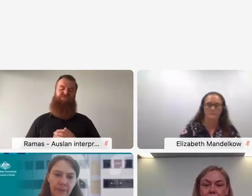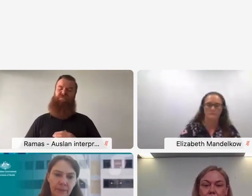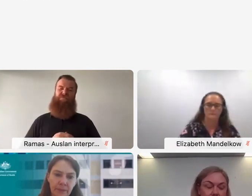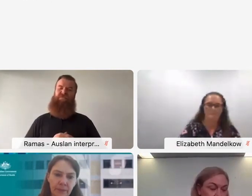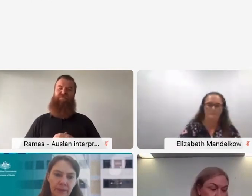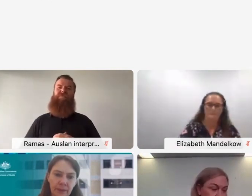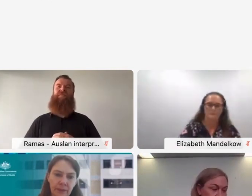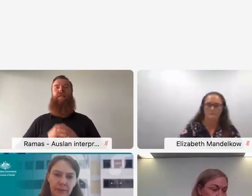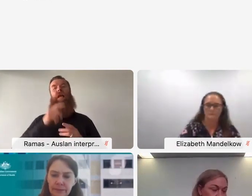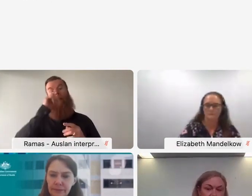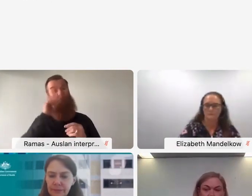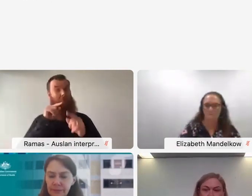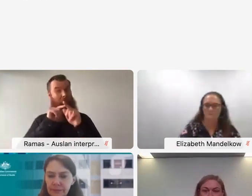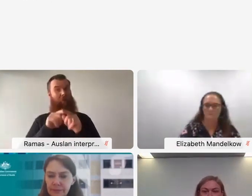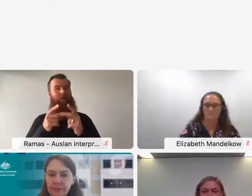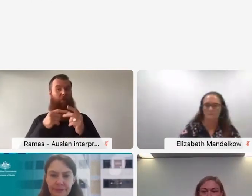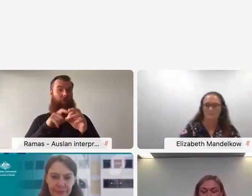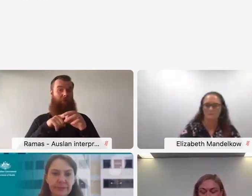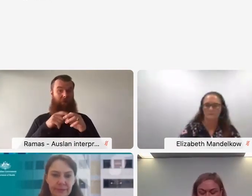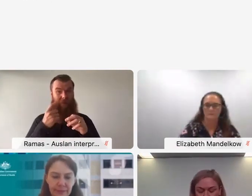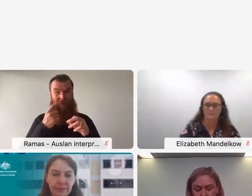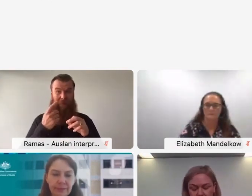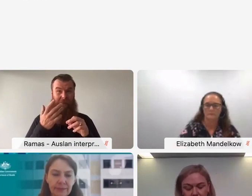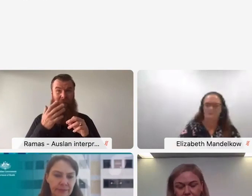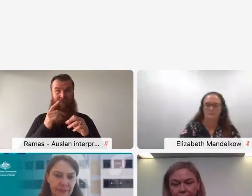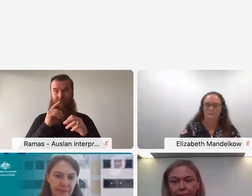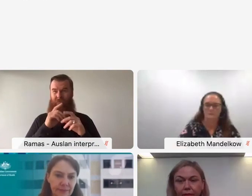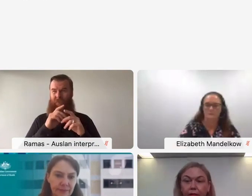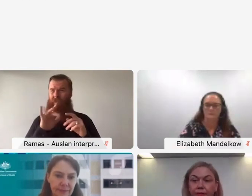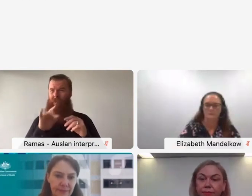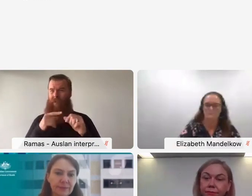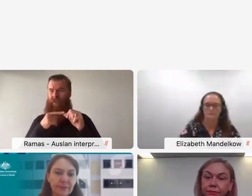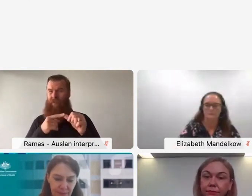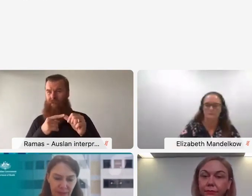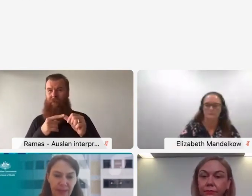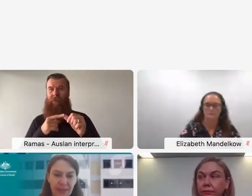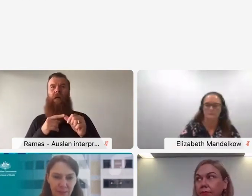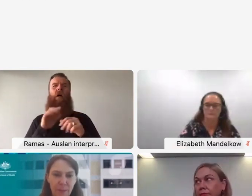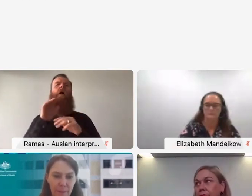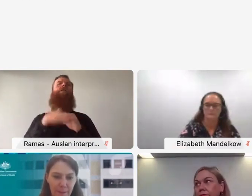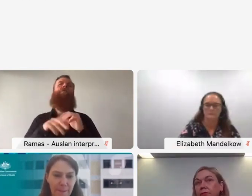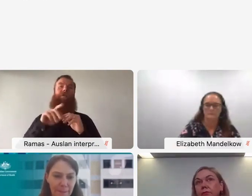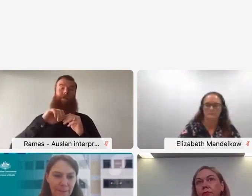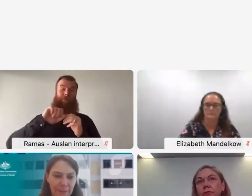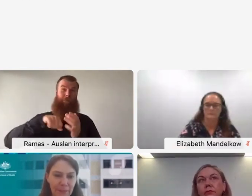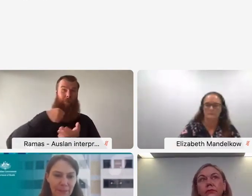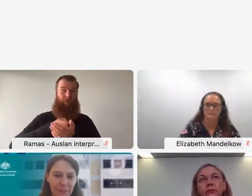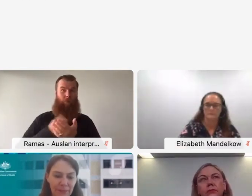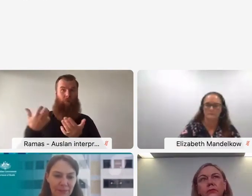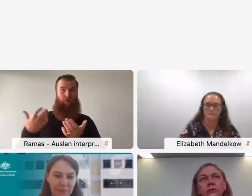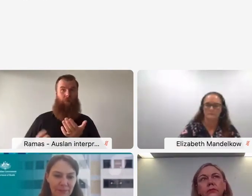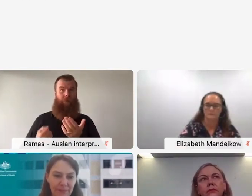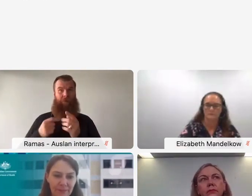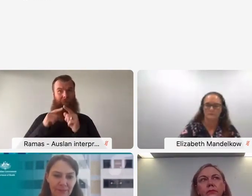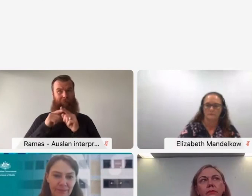question I see in the chat box, which I don't think we've answered yet, which is about the minimum wage in line with the TSS visas. So that's